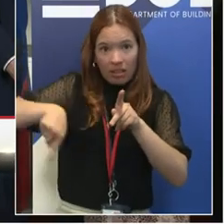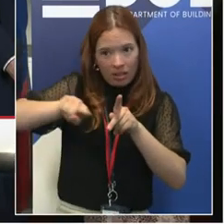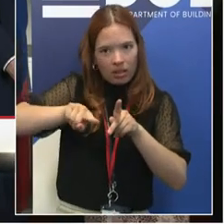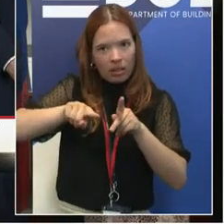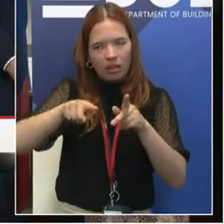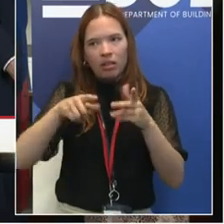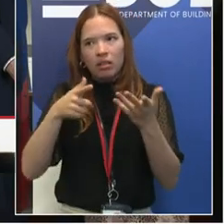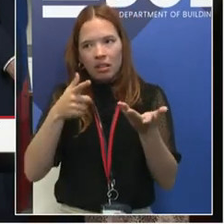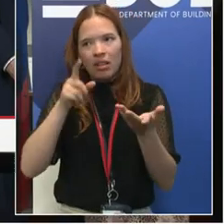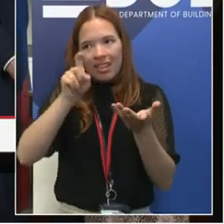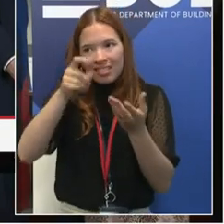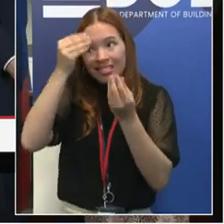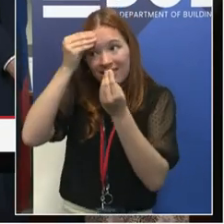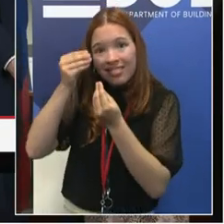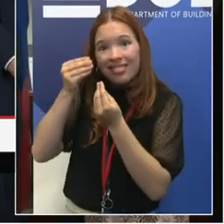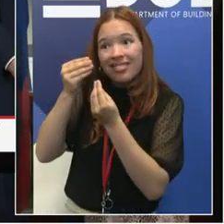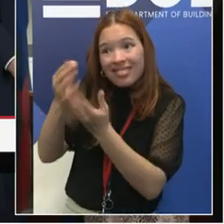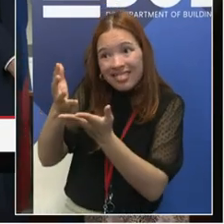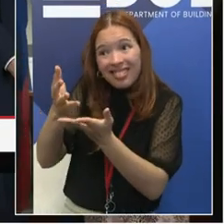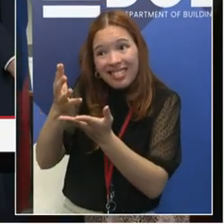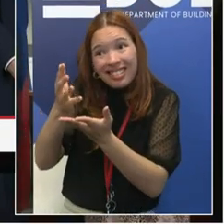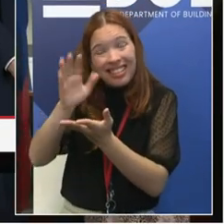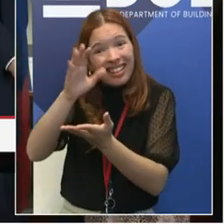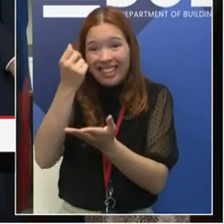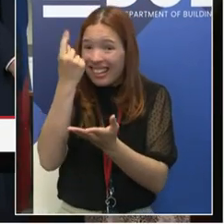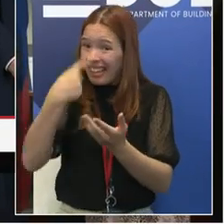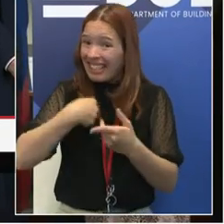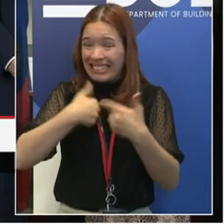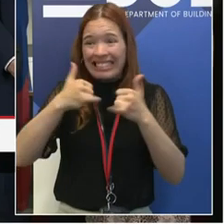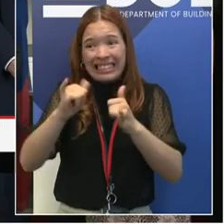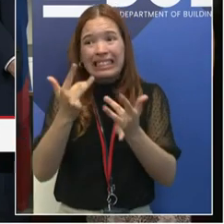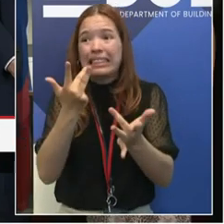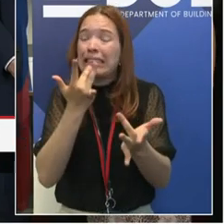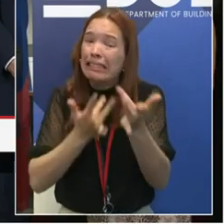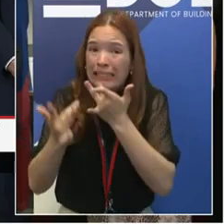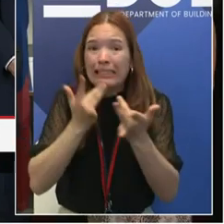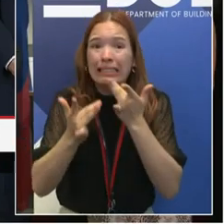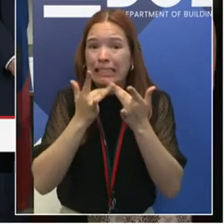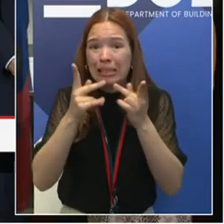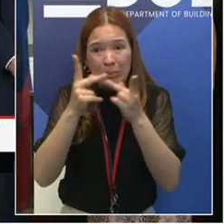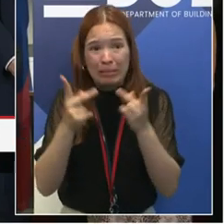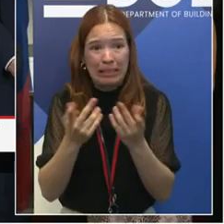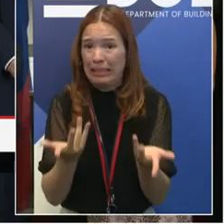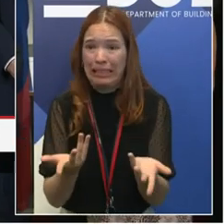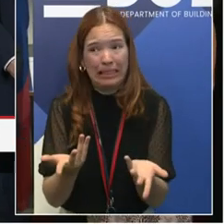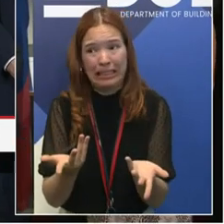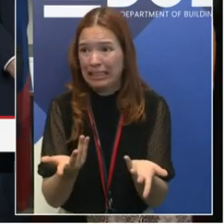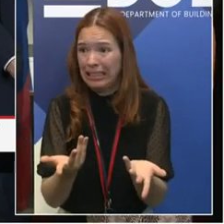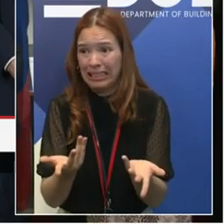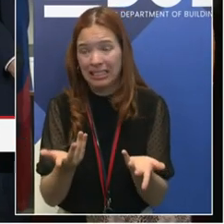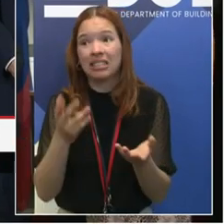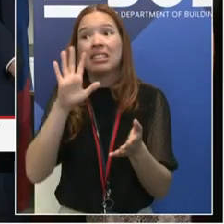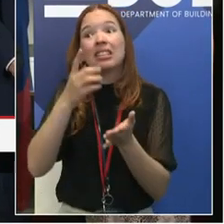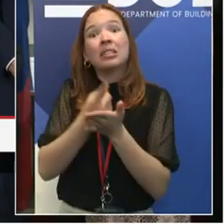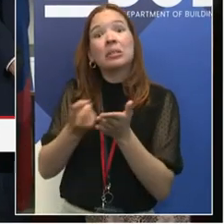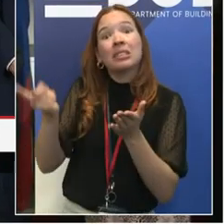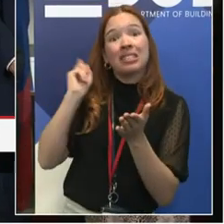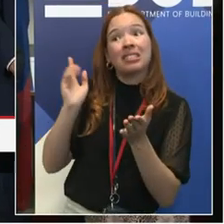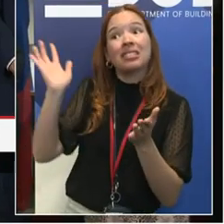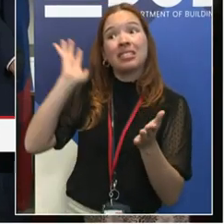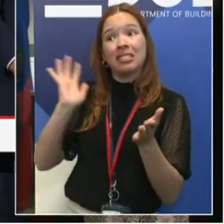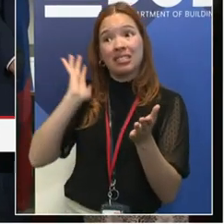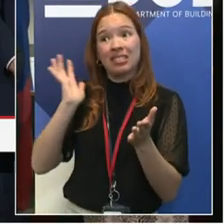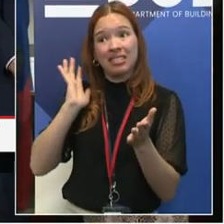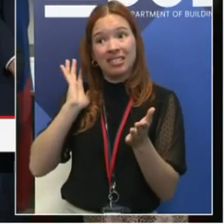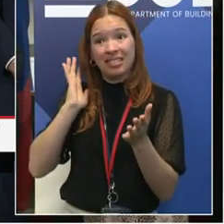limited space. And we've hit those numbers in the last week for limitations in the district. So we